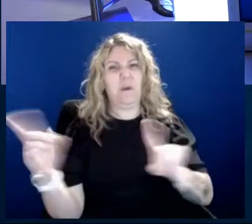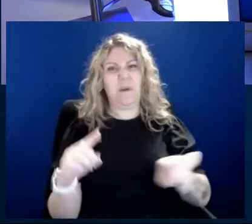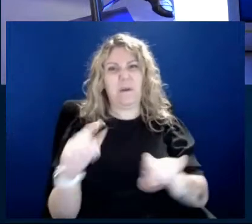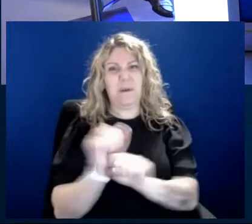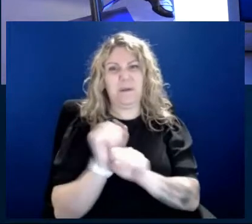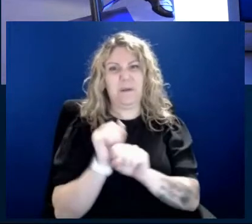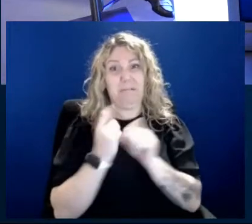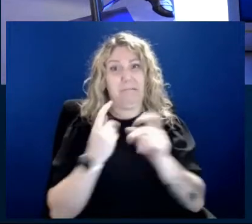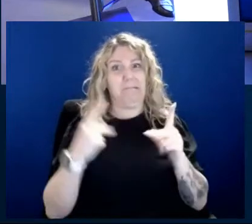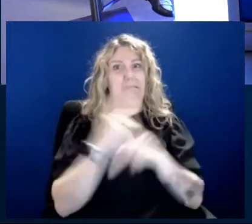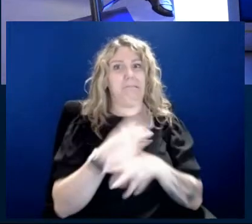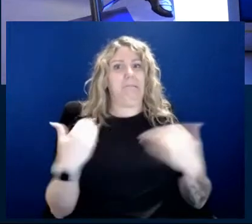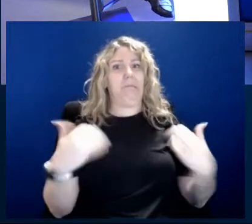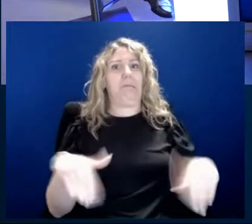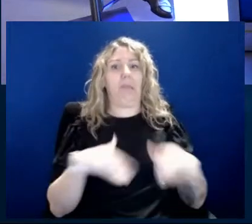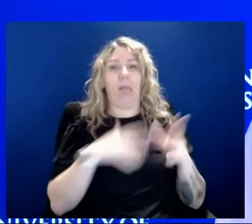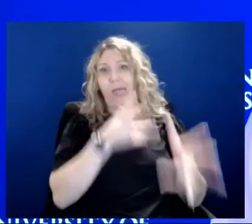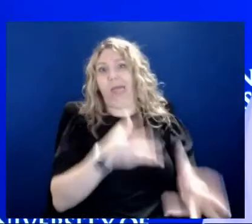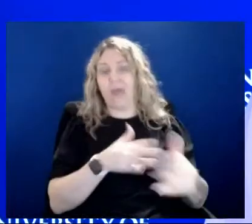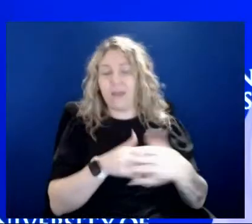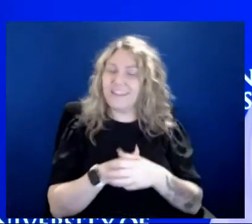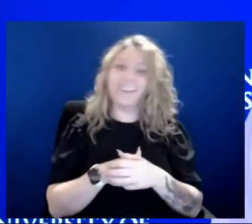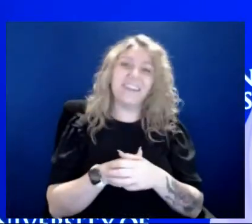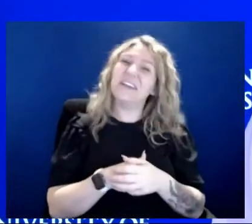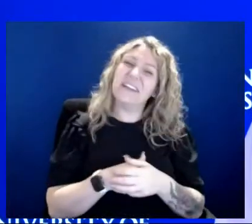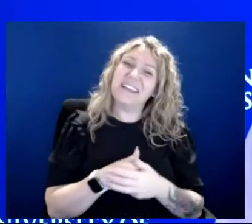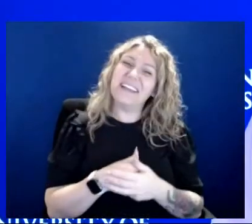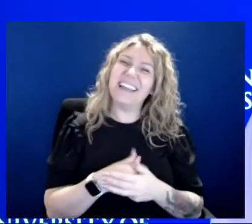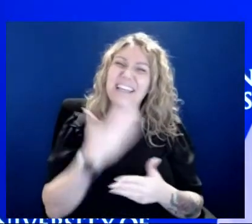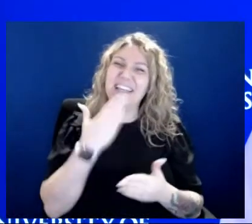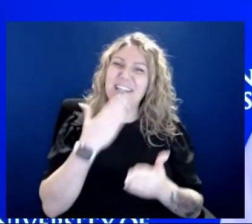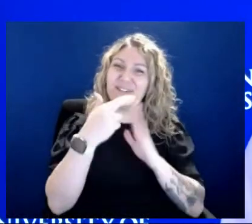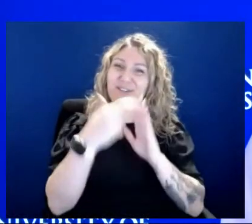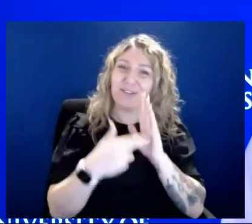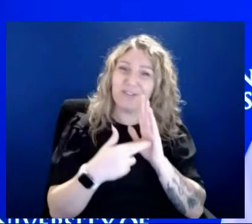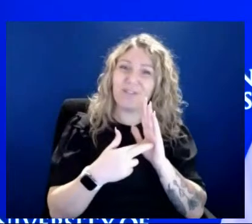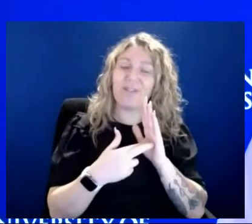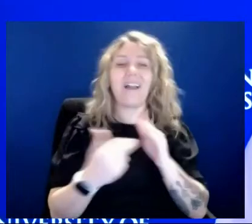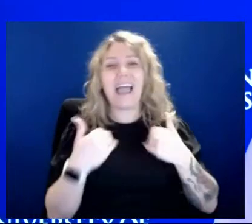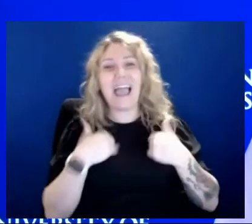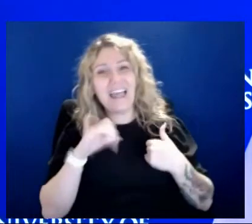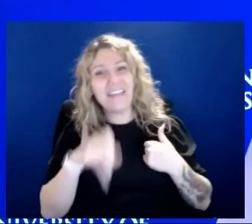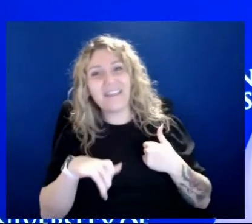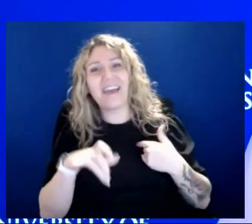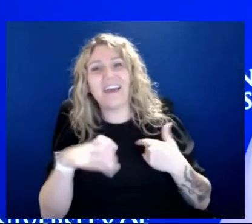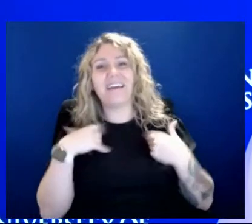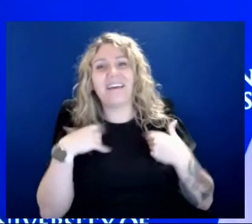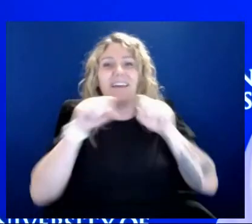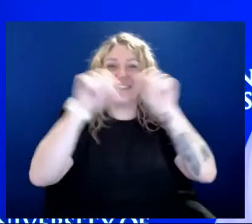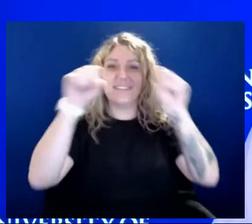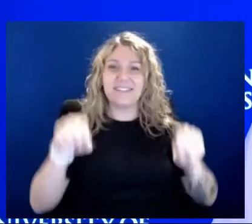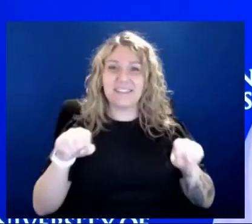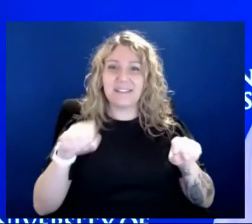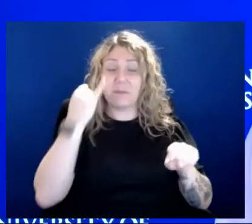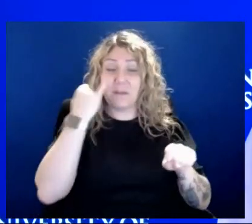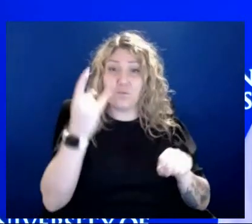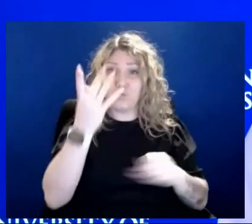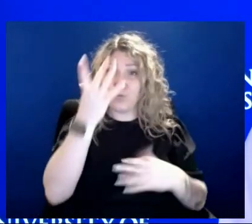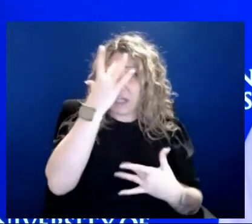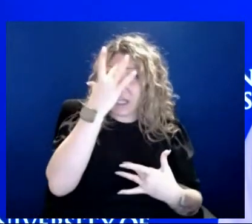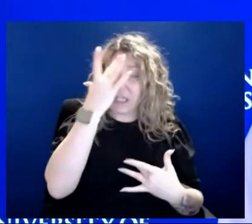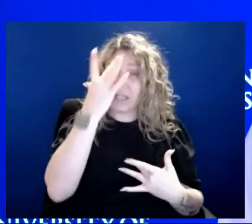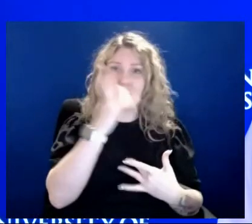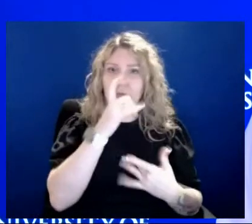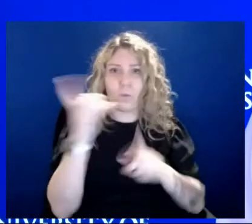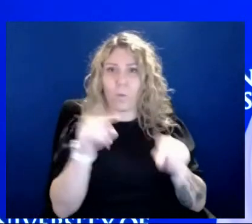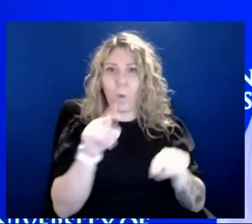away. The good rule is, and certainly we've had this at the health system forever, if you are ill, don't come to work.